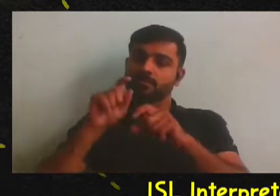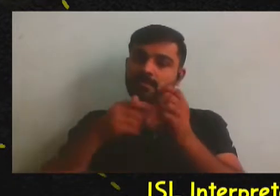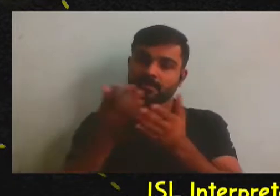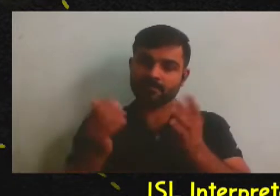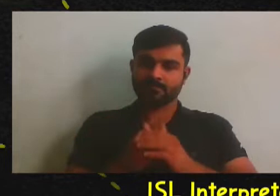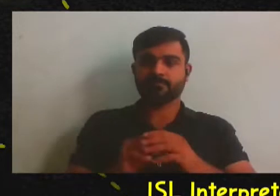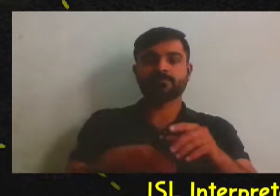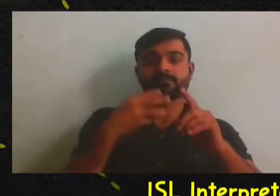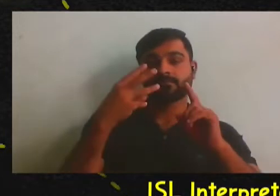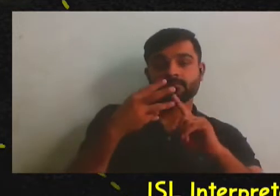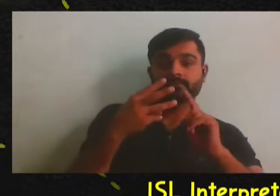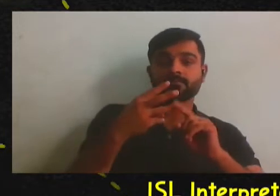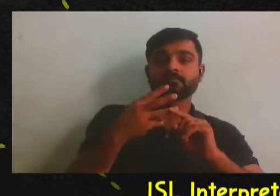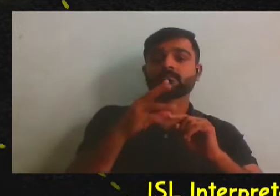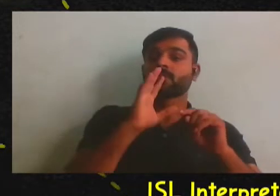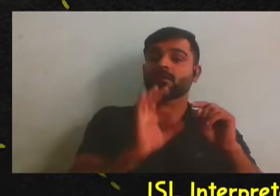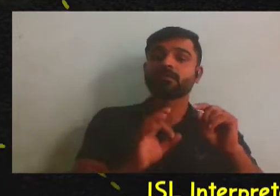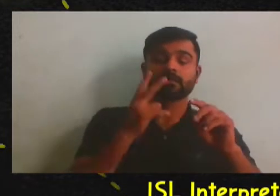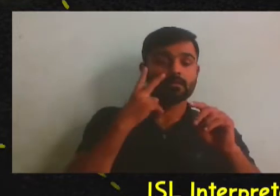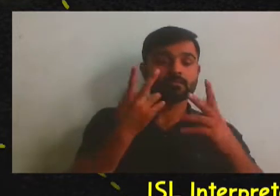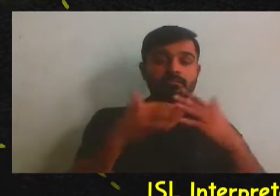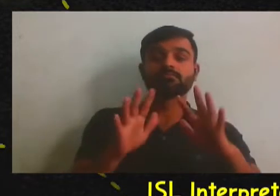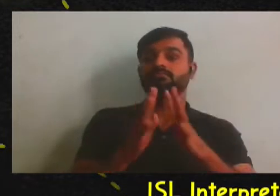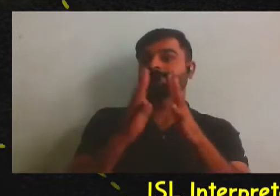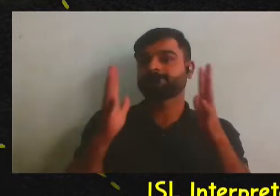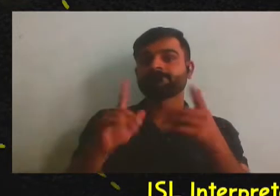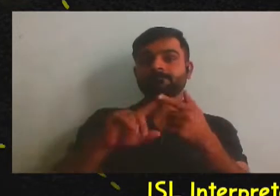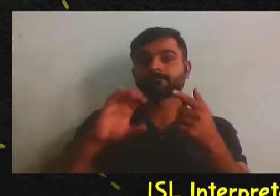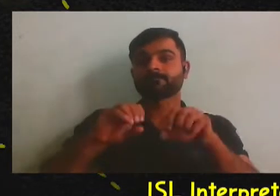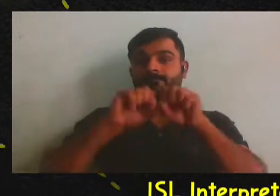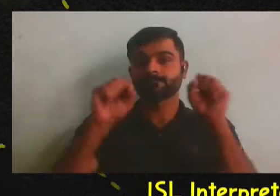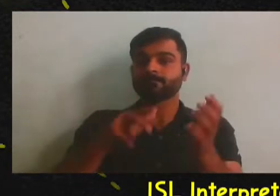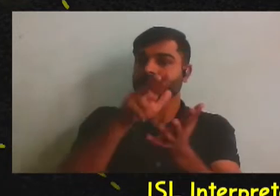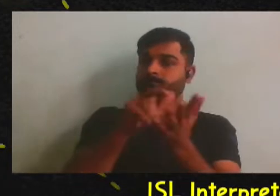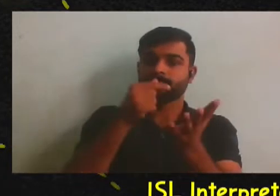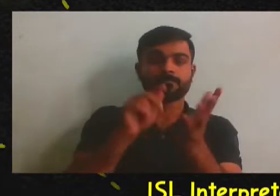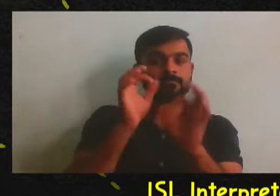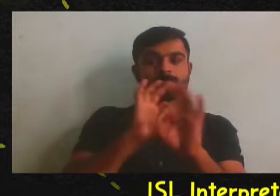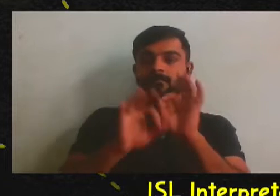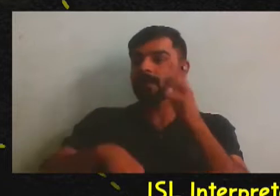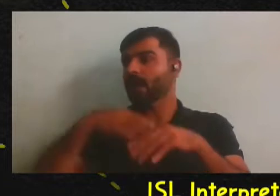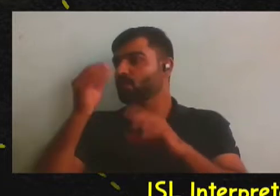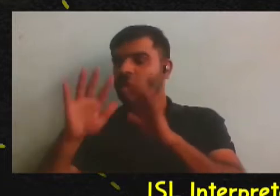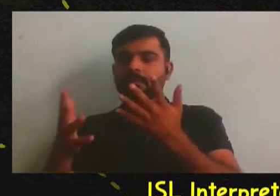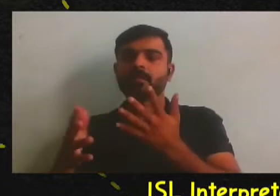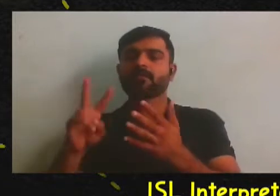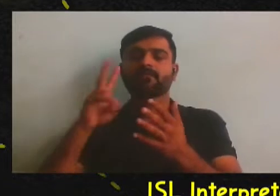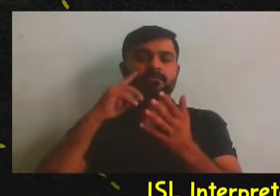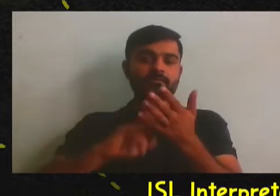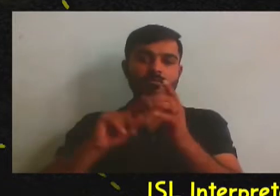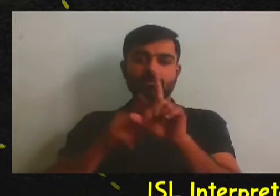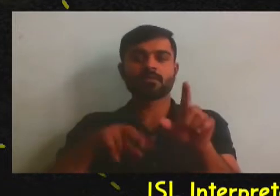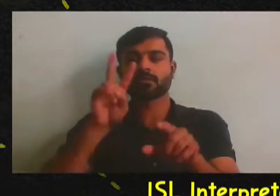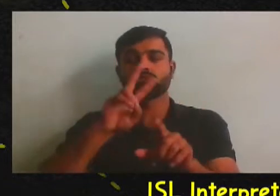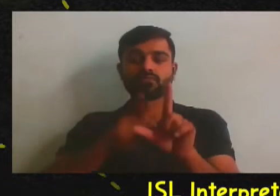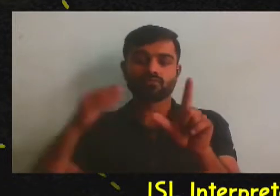The third was really kind of looking at the larger ecosystem. We recognized that there were already people out there. I mean, Vinay is here, 22 years of